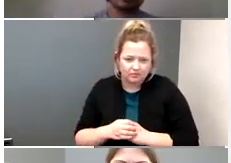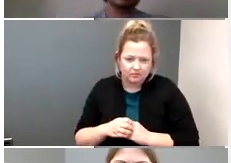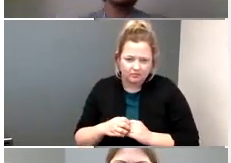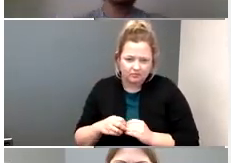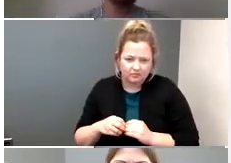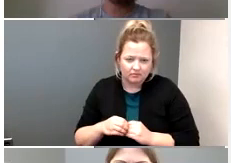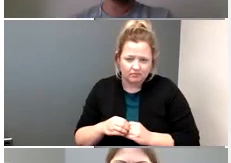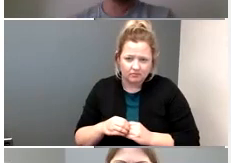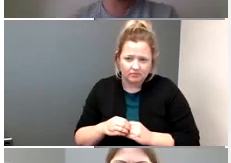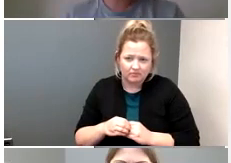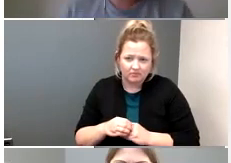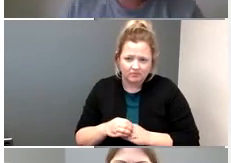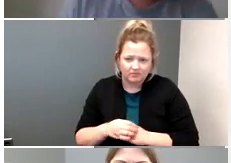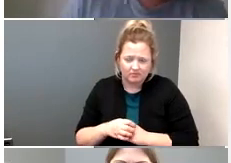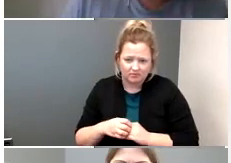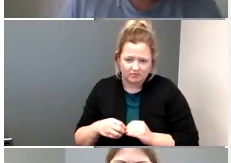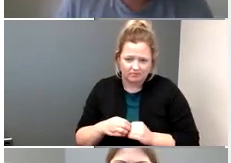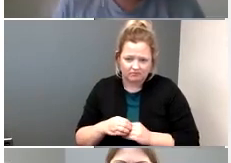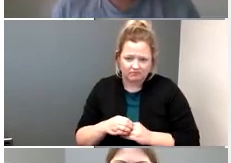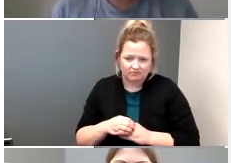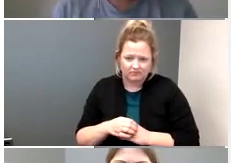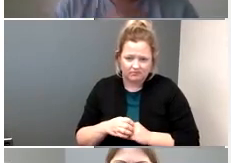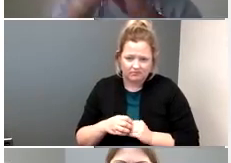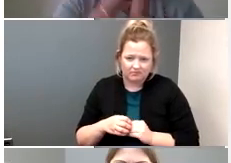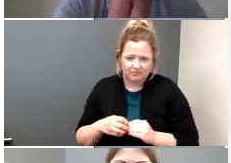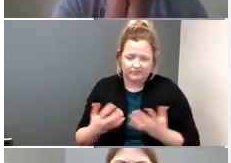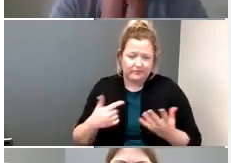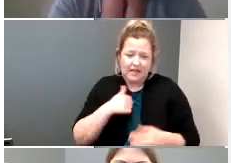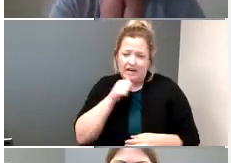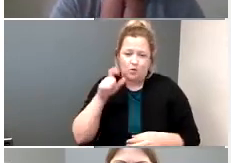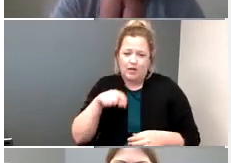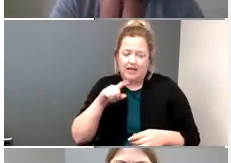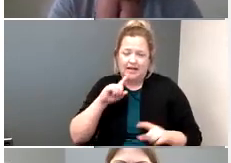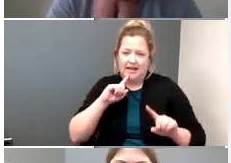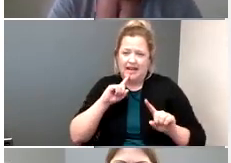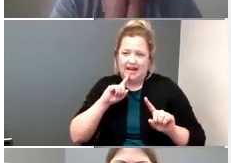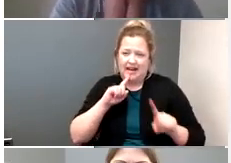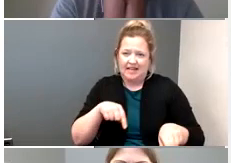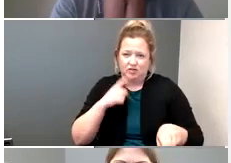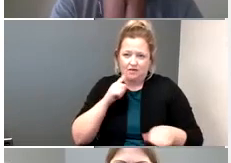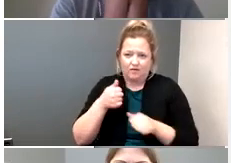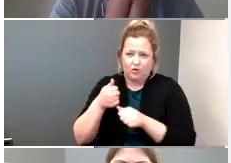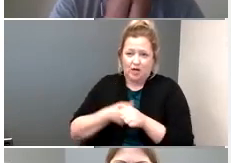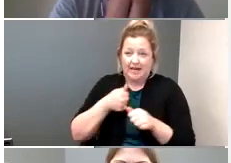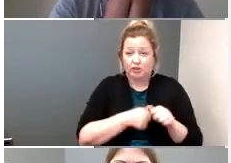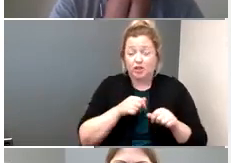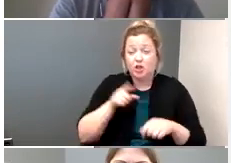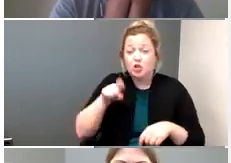I don't need an answer for iterative versus recursive. I need an answer as to why you think it is iterative or recursive.